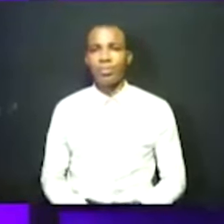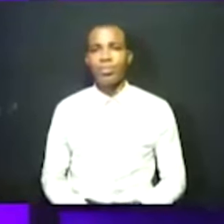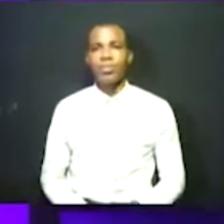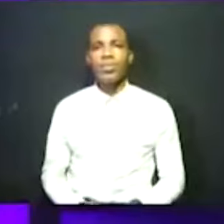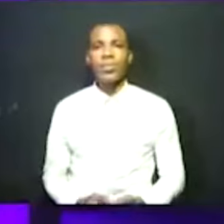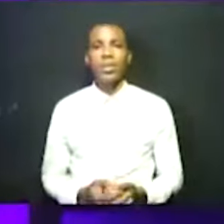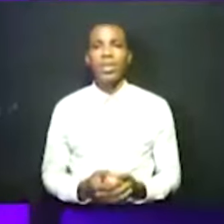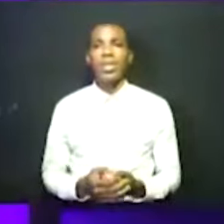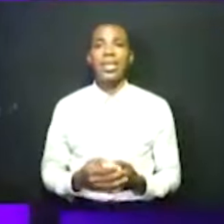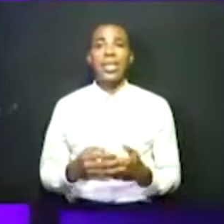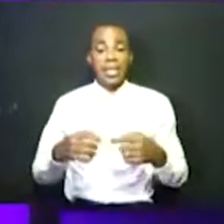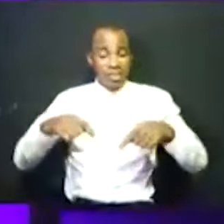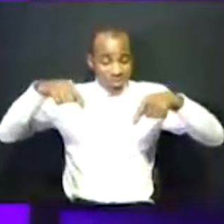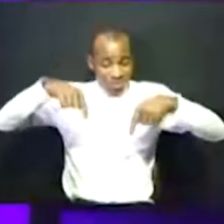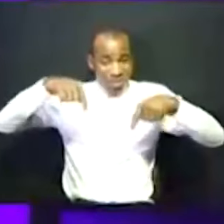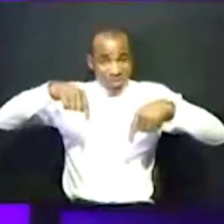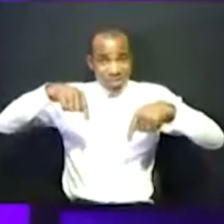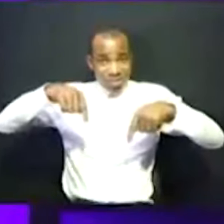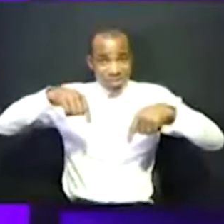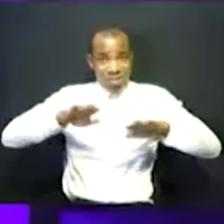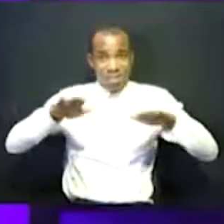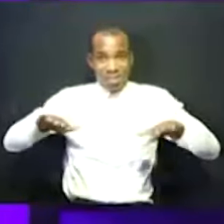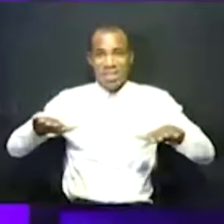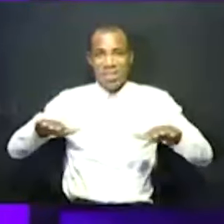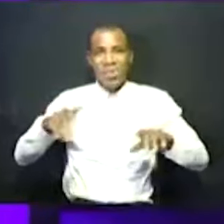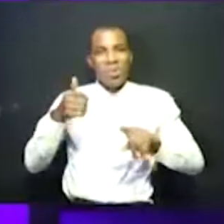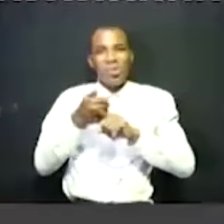today's generation lacks the commitment to